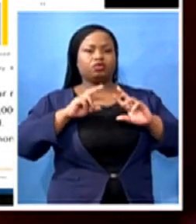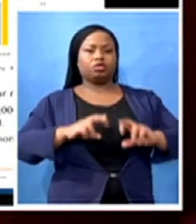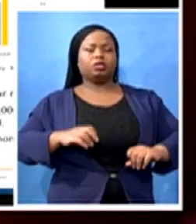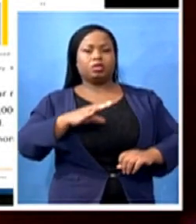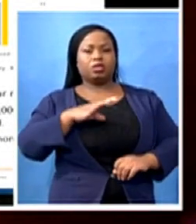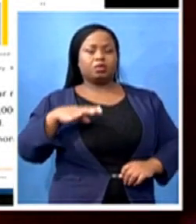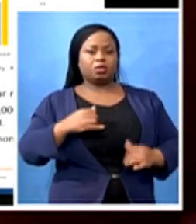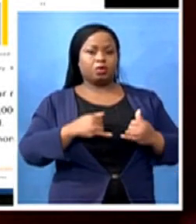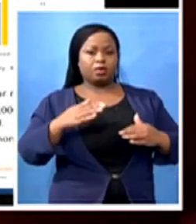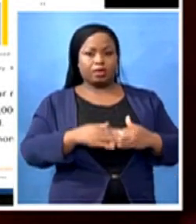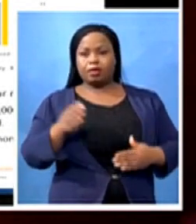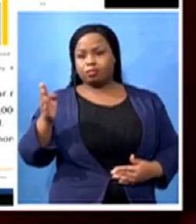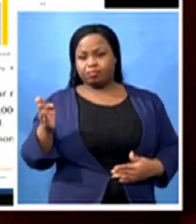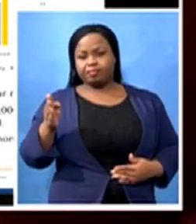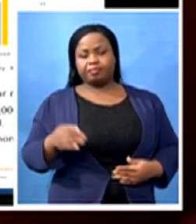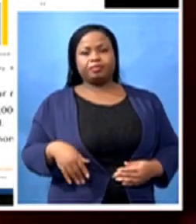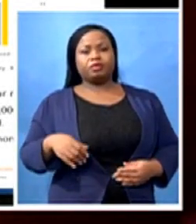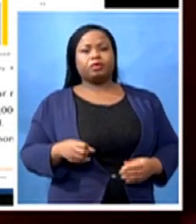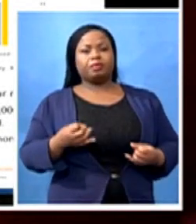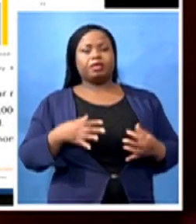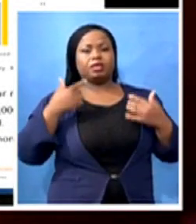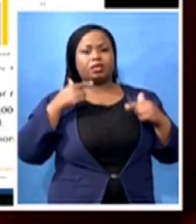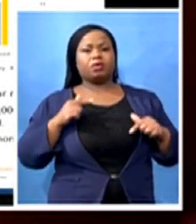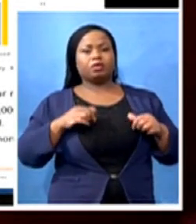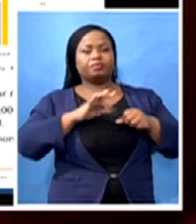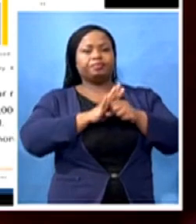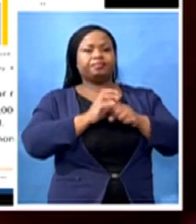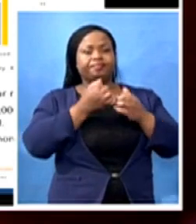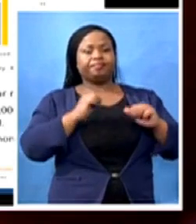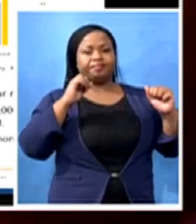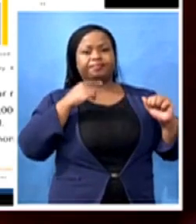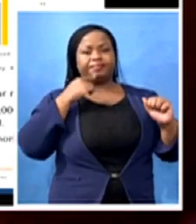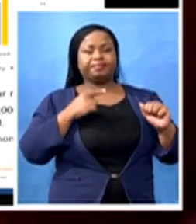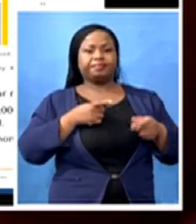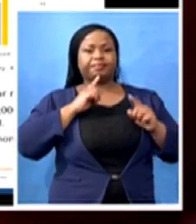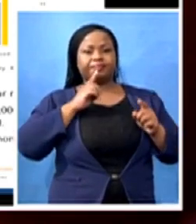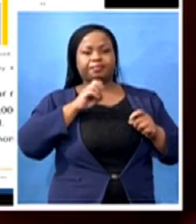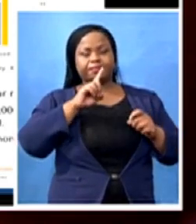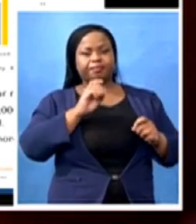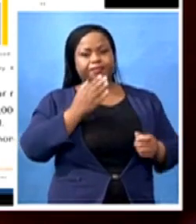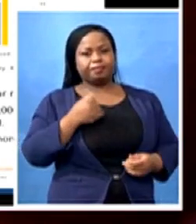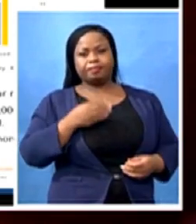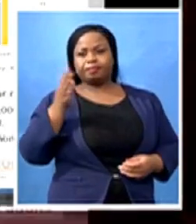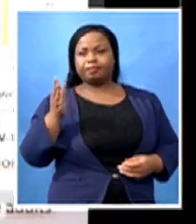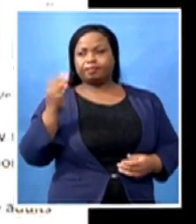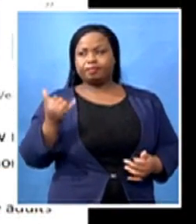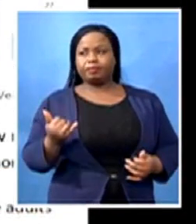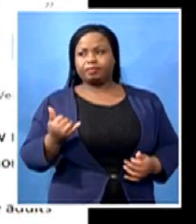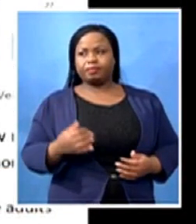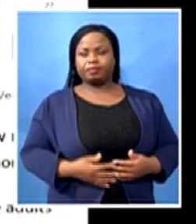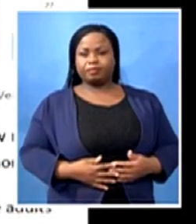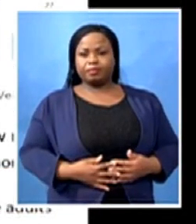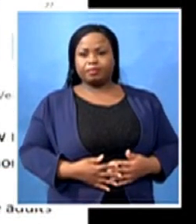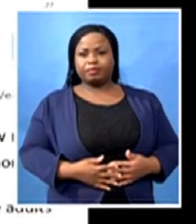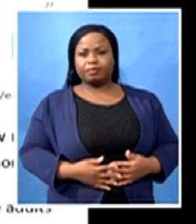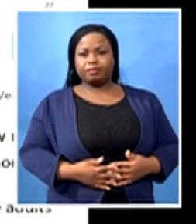multilingual COVID-19 democracy survey to answer some of those questions. Let's take you back there right now. Household incomes of above 10,000 a